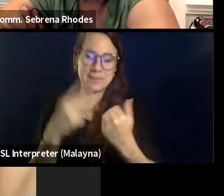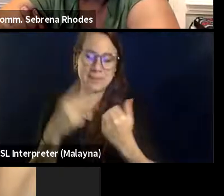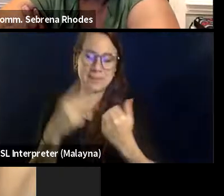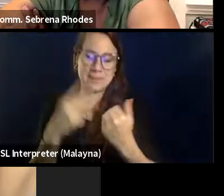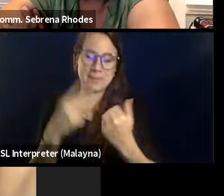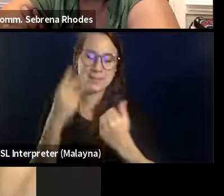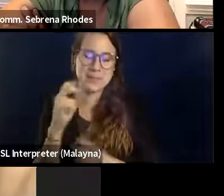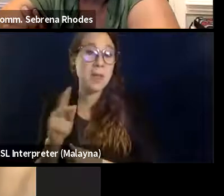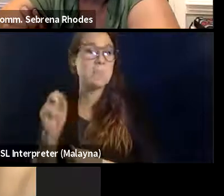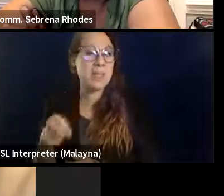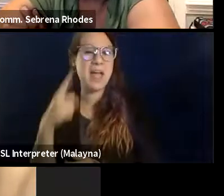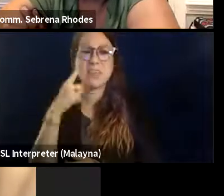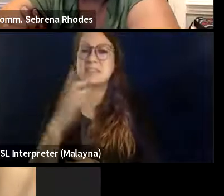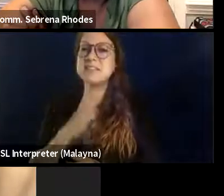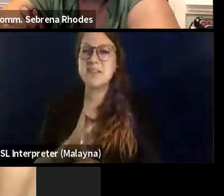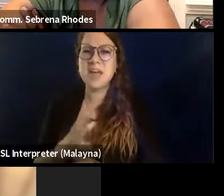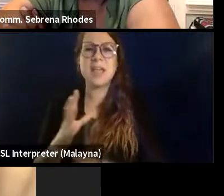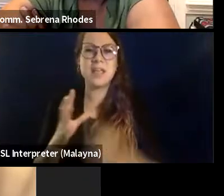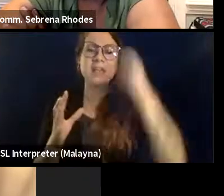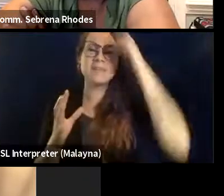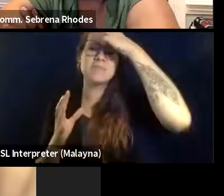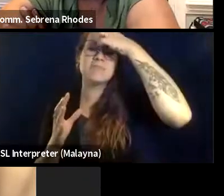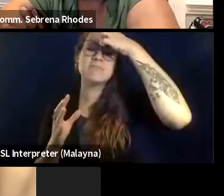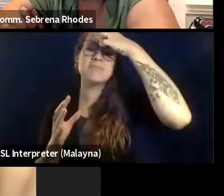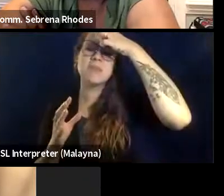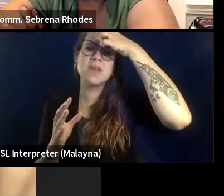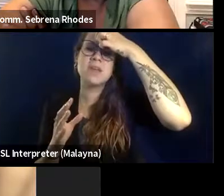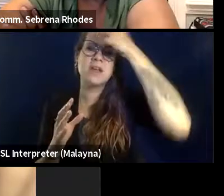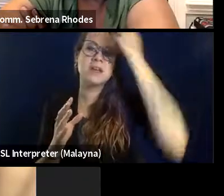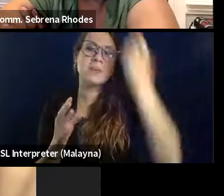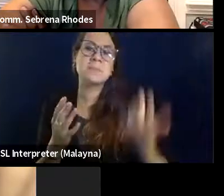that's fine because